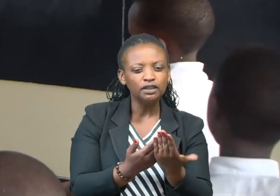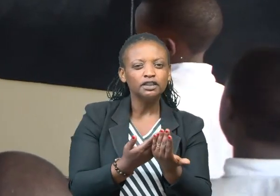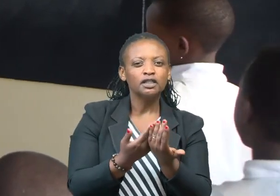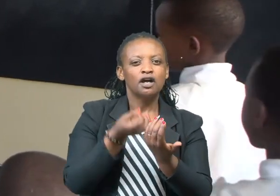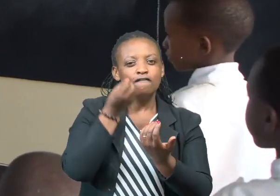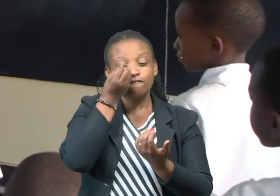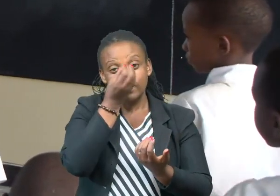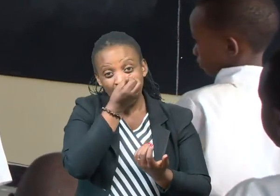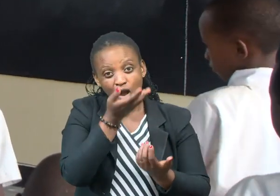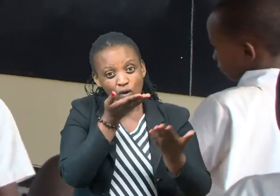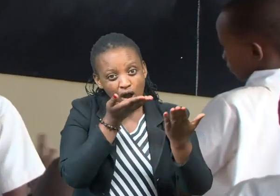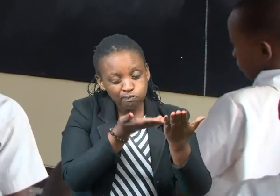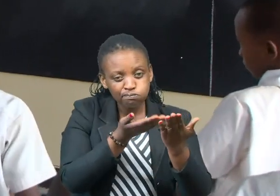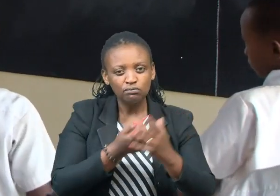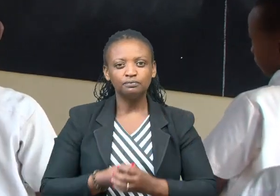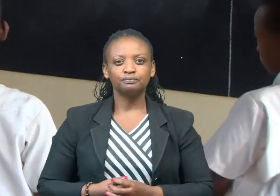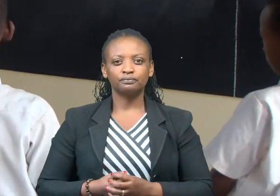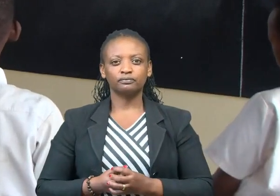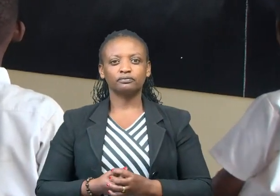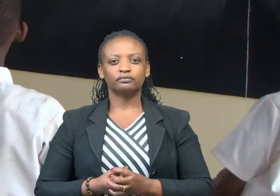the flower,